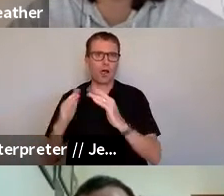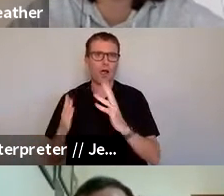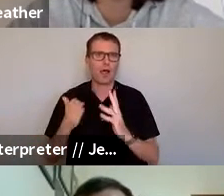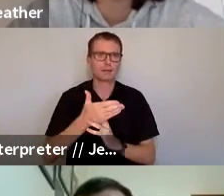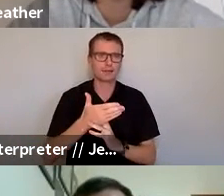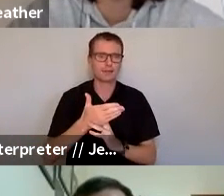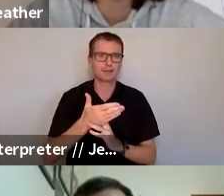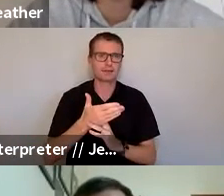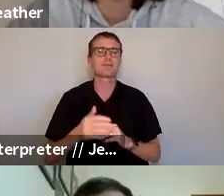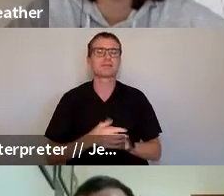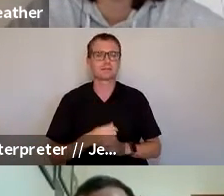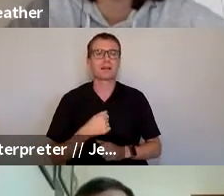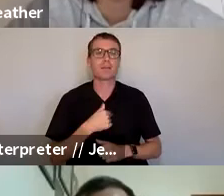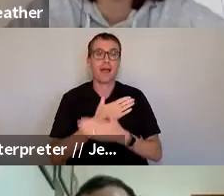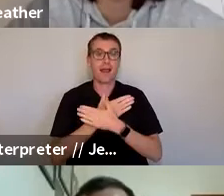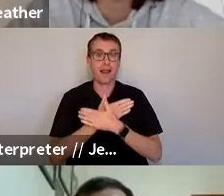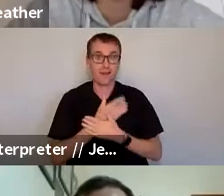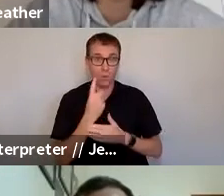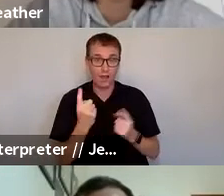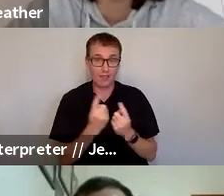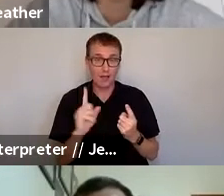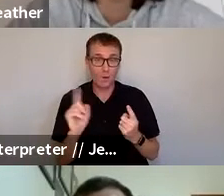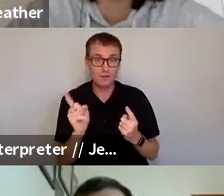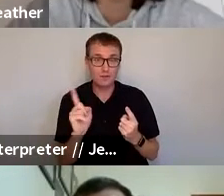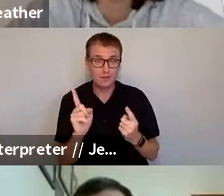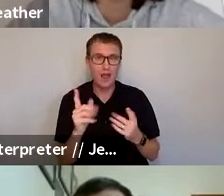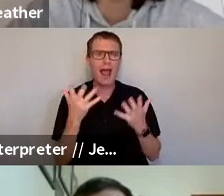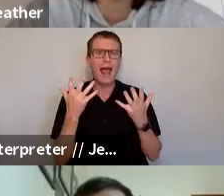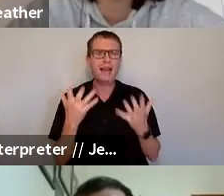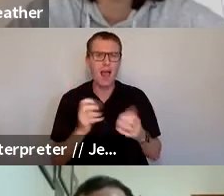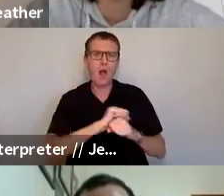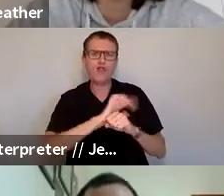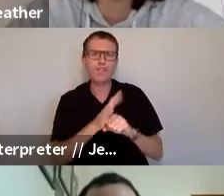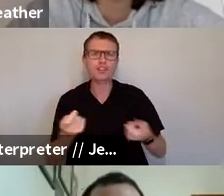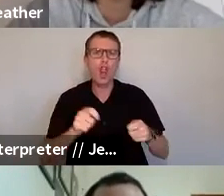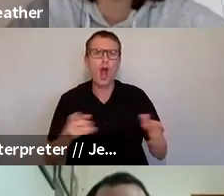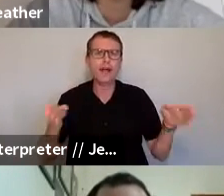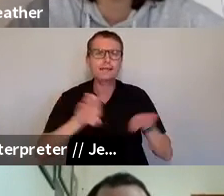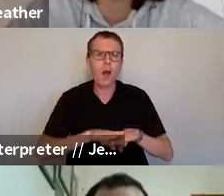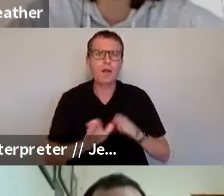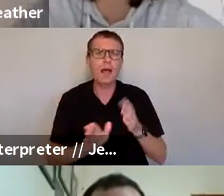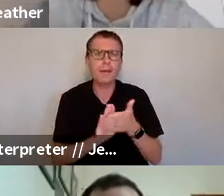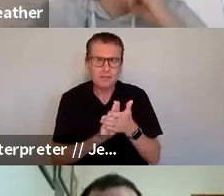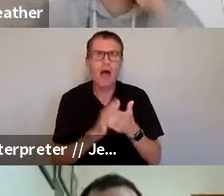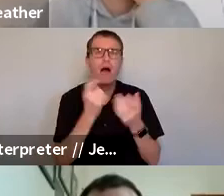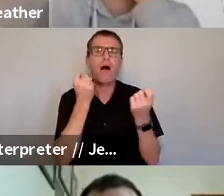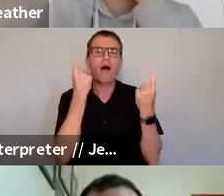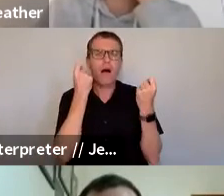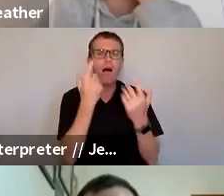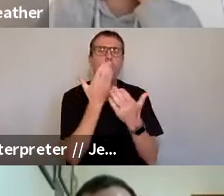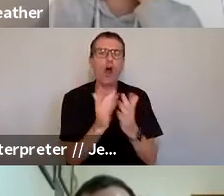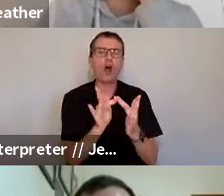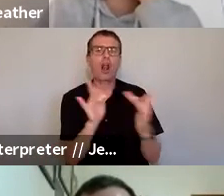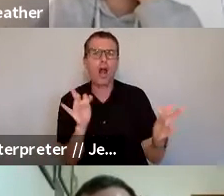discover what's possible online, and we've heard 2 stories already of, I love the idea that you and your flatmates have been to